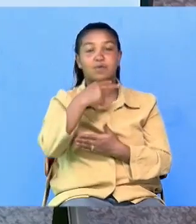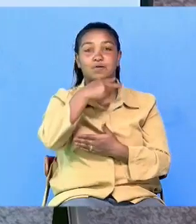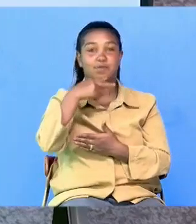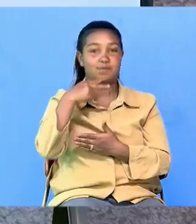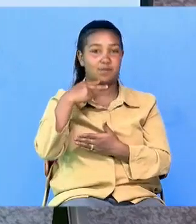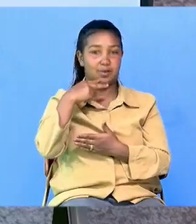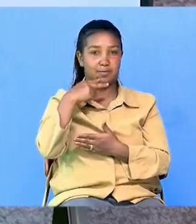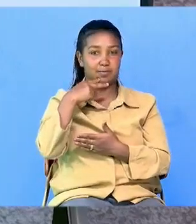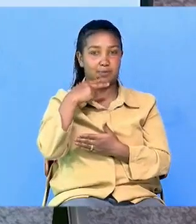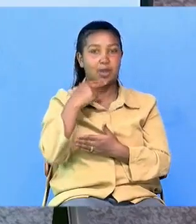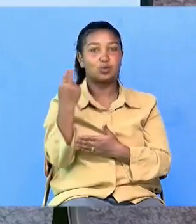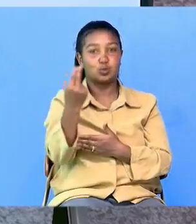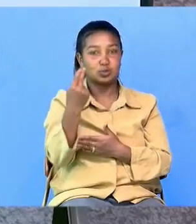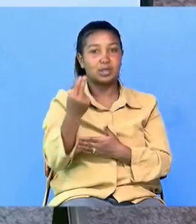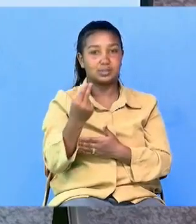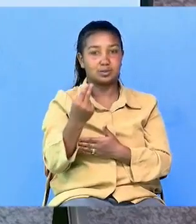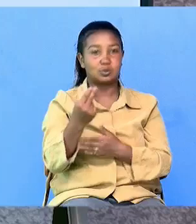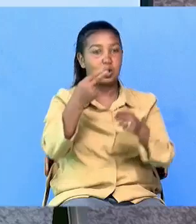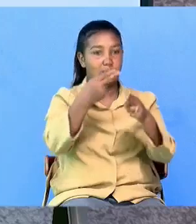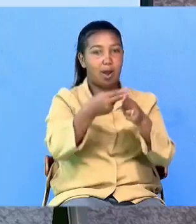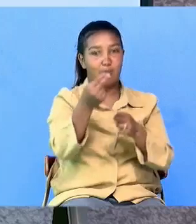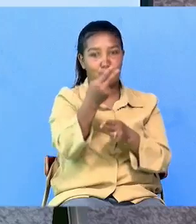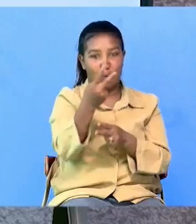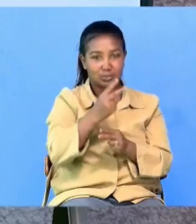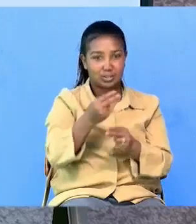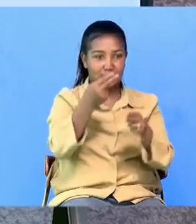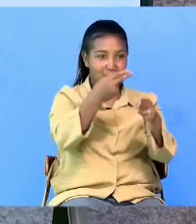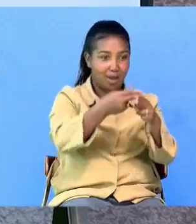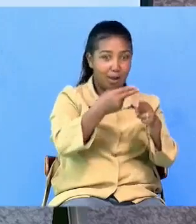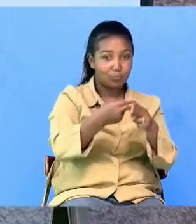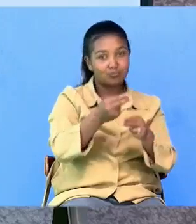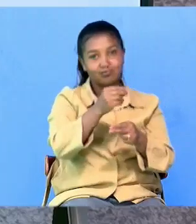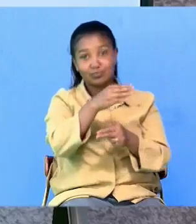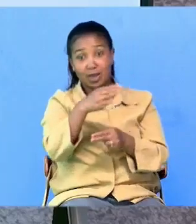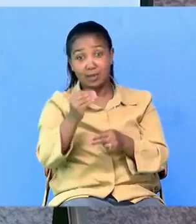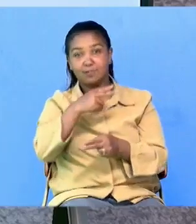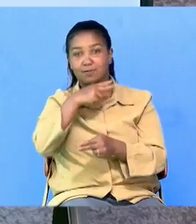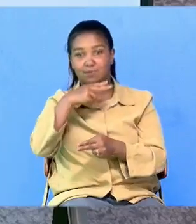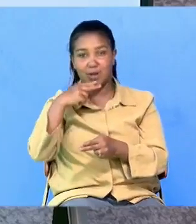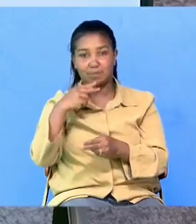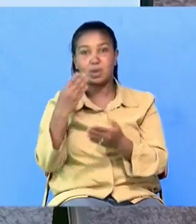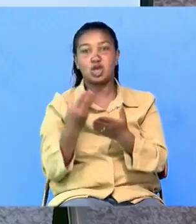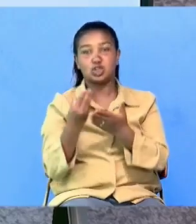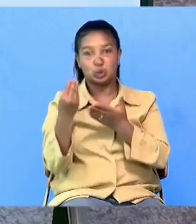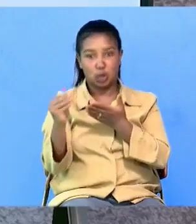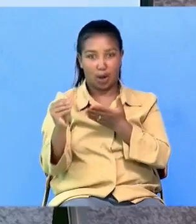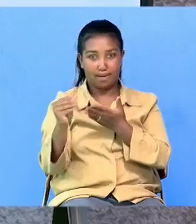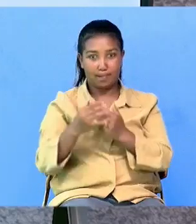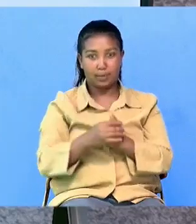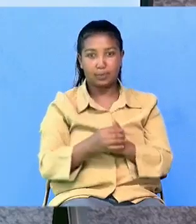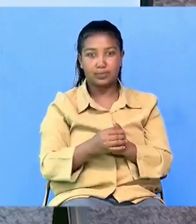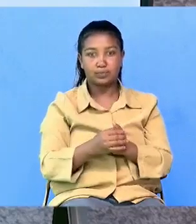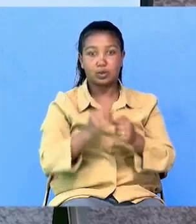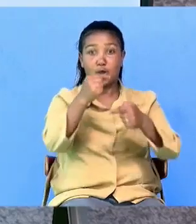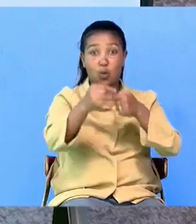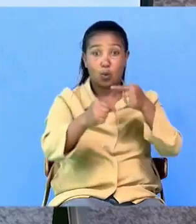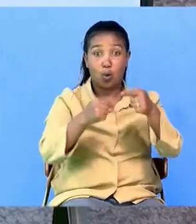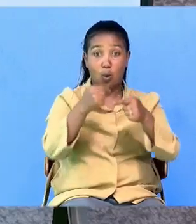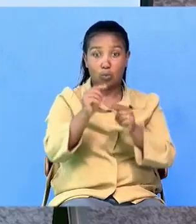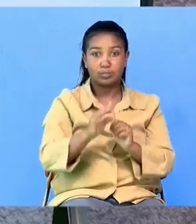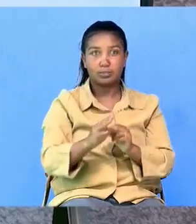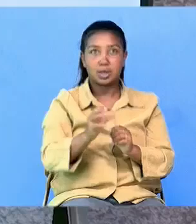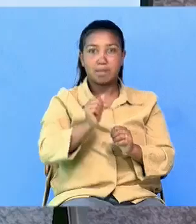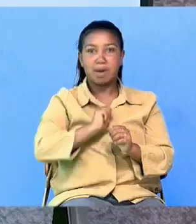verb. It's also used as a noun. Therefore, shop is also possible. Go is out.